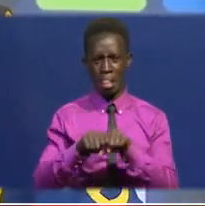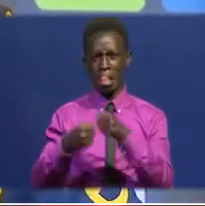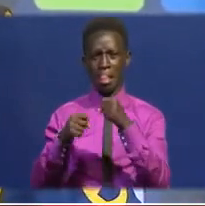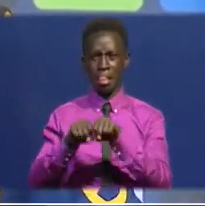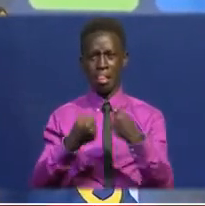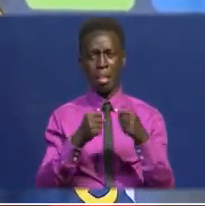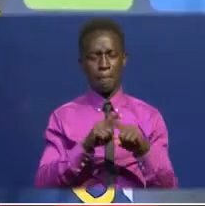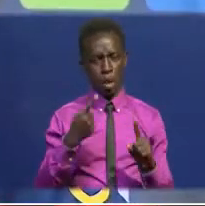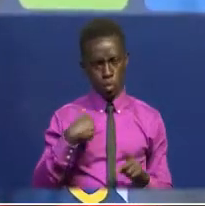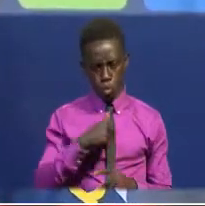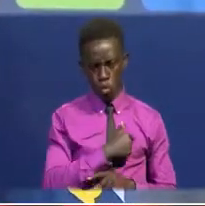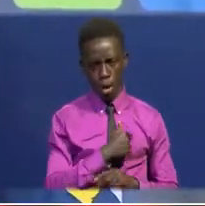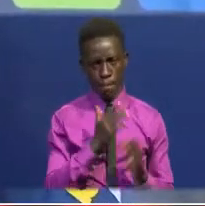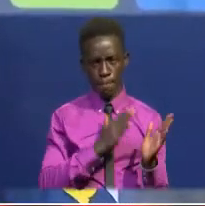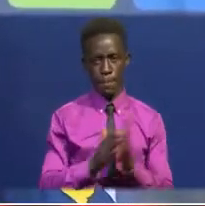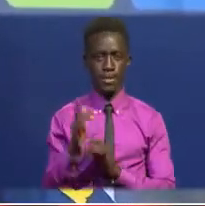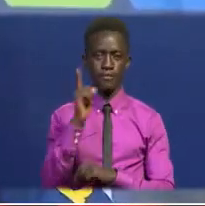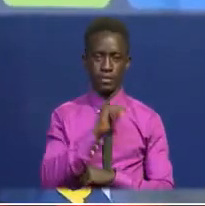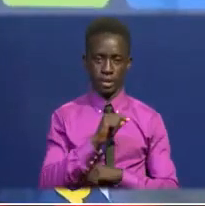is to finish, yeah.